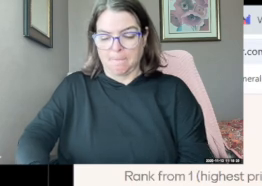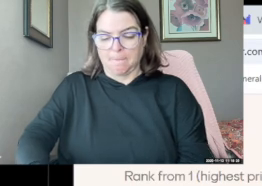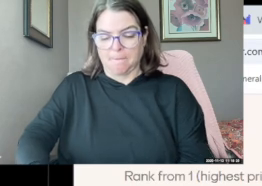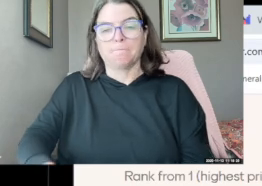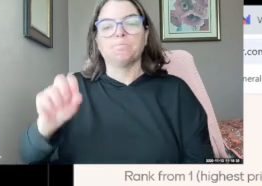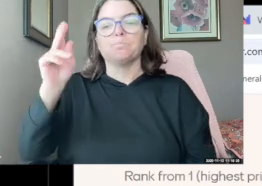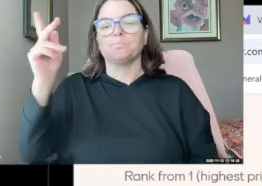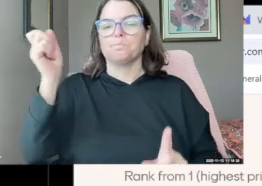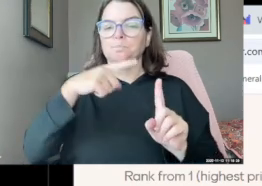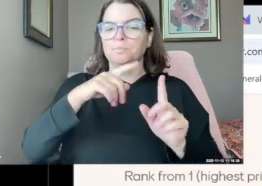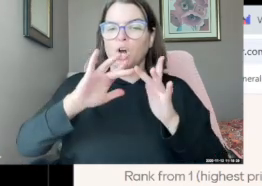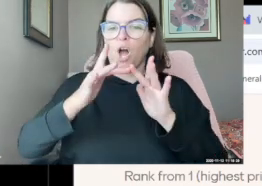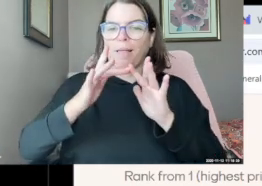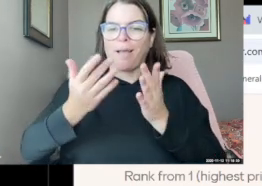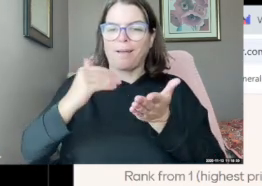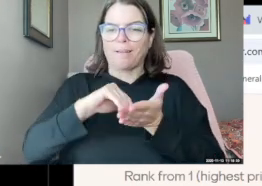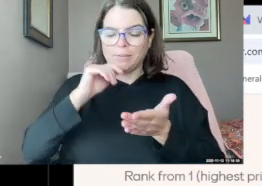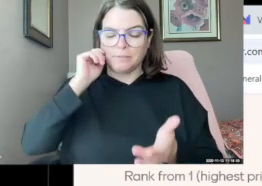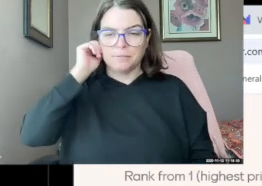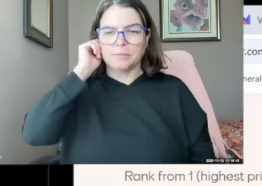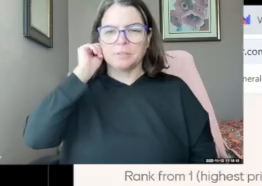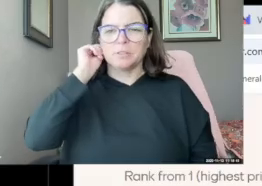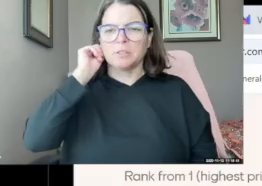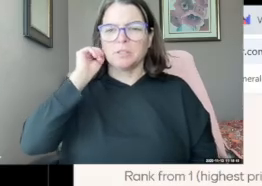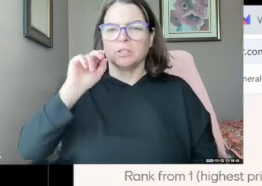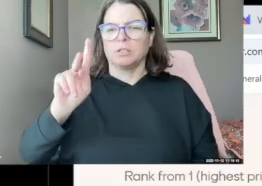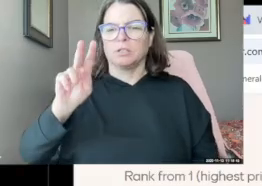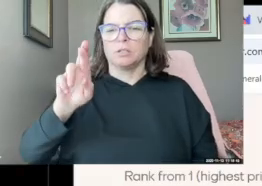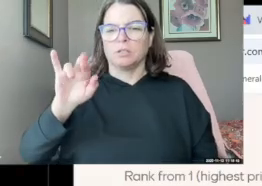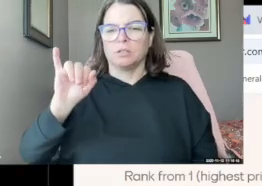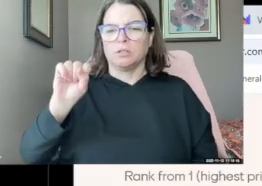Okay, thanks, folks. We're going to go back to online queue here.